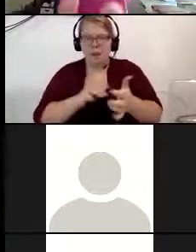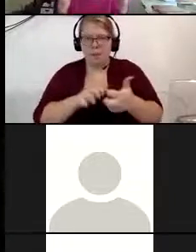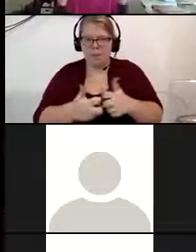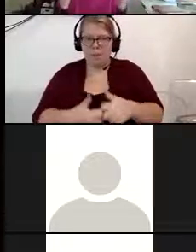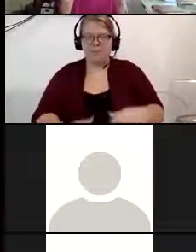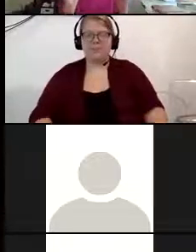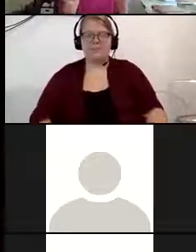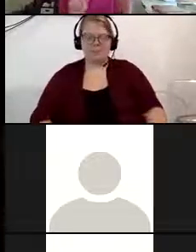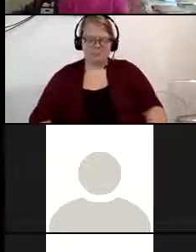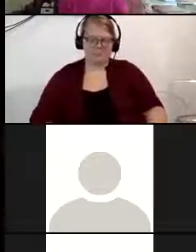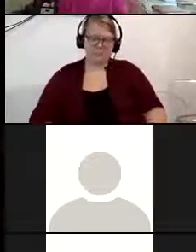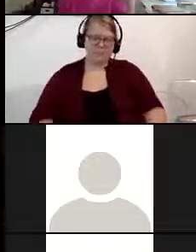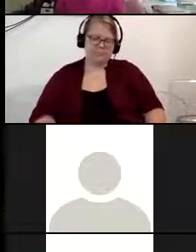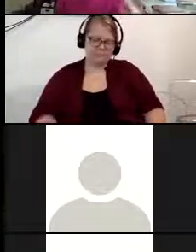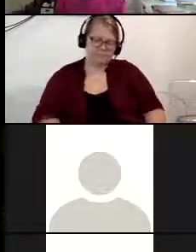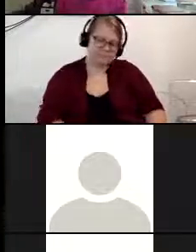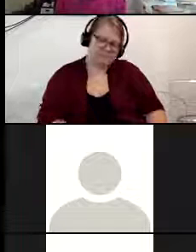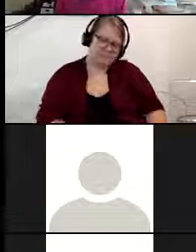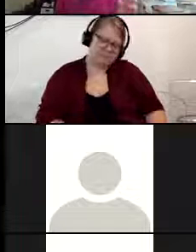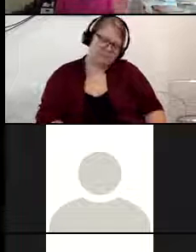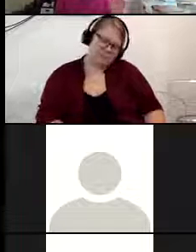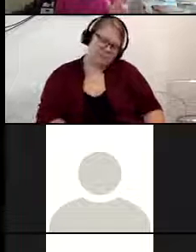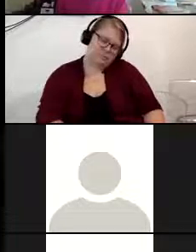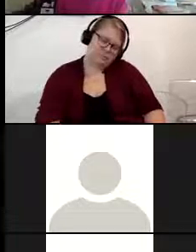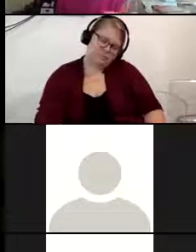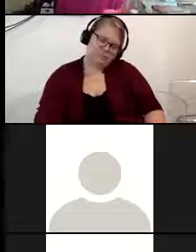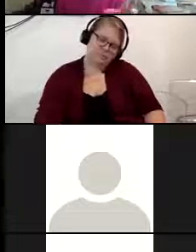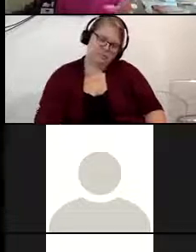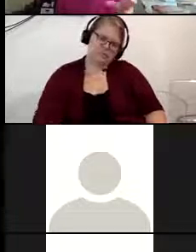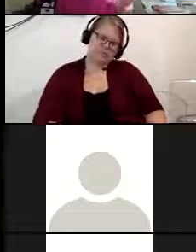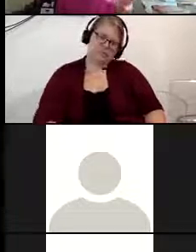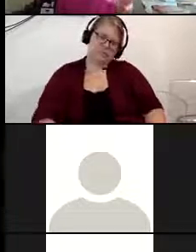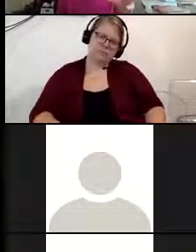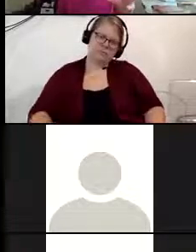comprehensive. And what's important, this one study was really